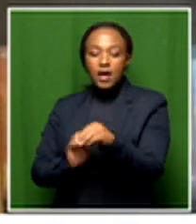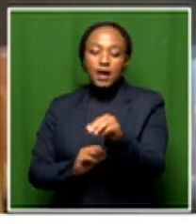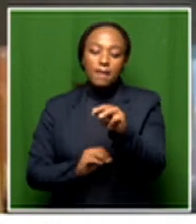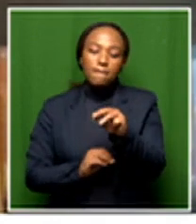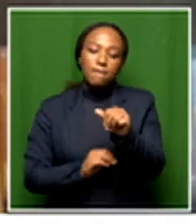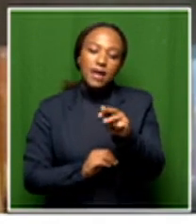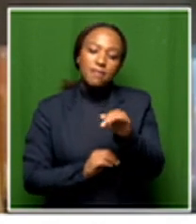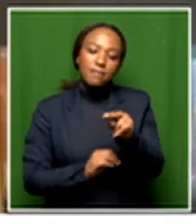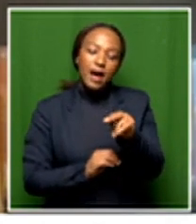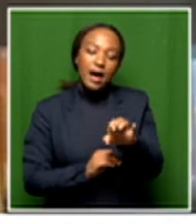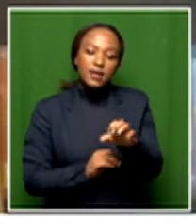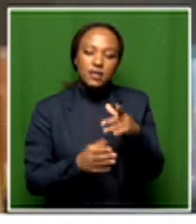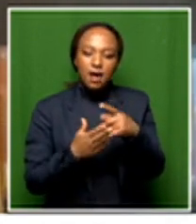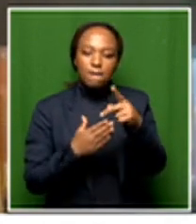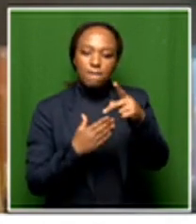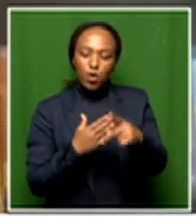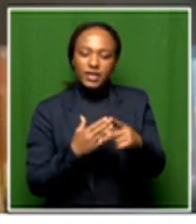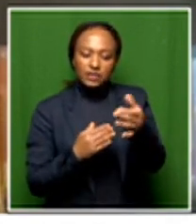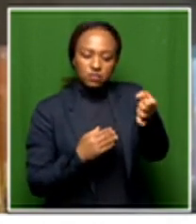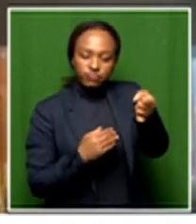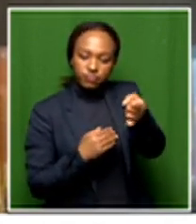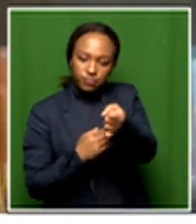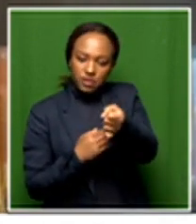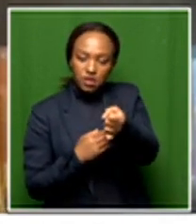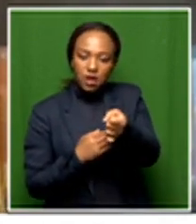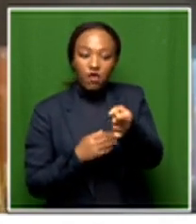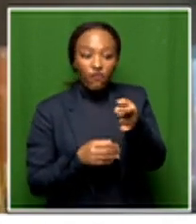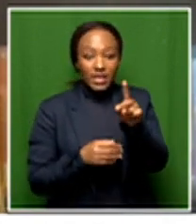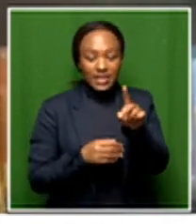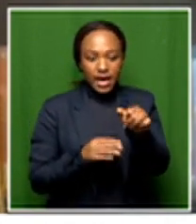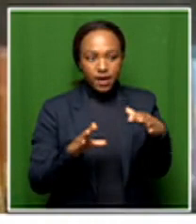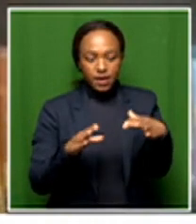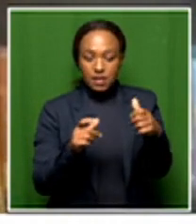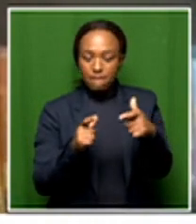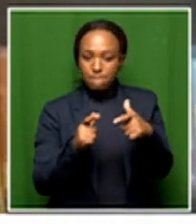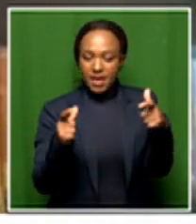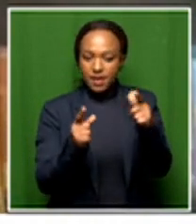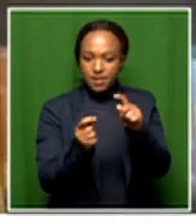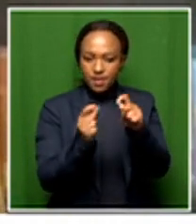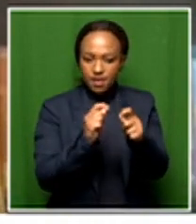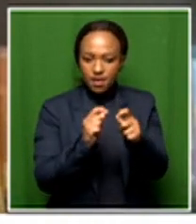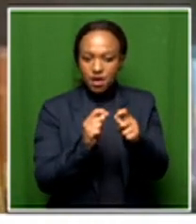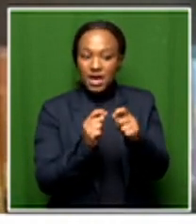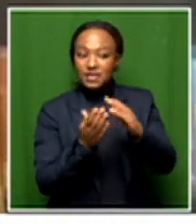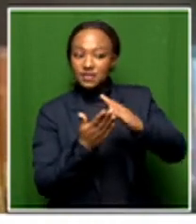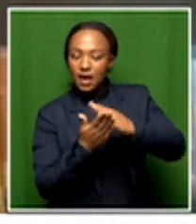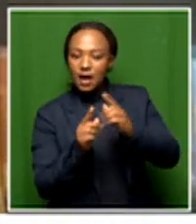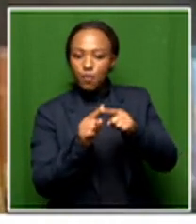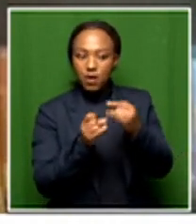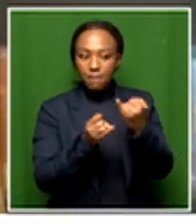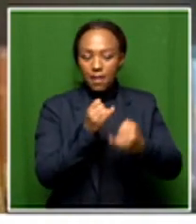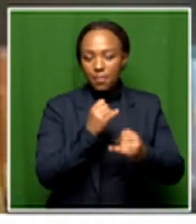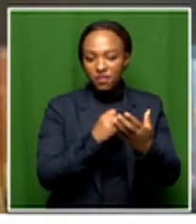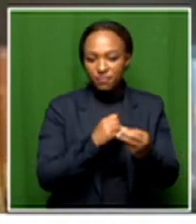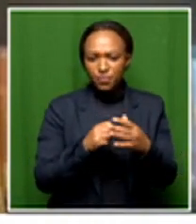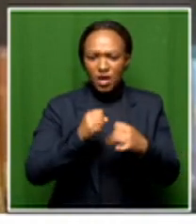project was a big gamble on the part of the founders of the DA. At some point, it went wrong, and the founders of the